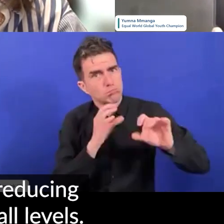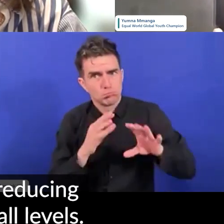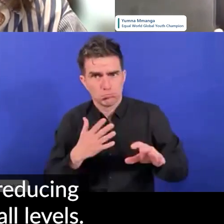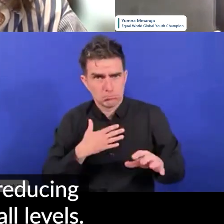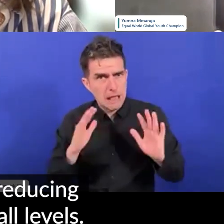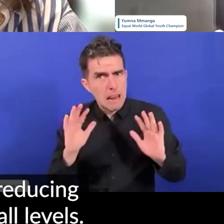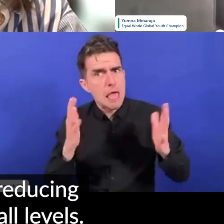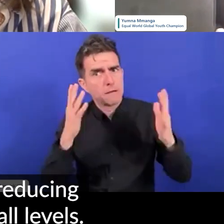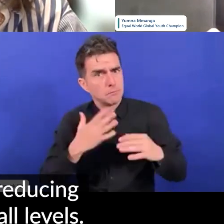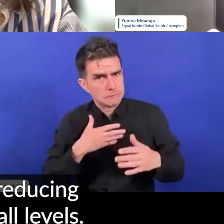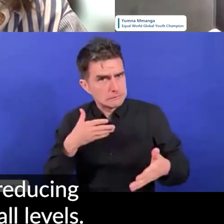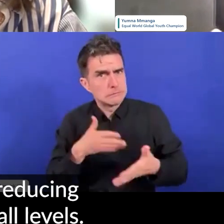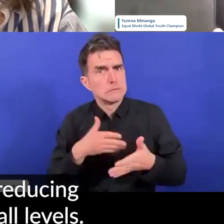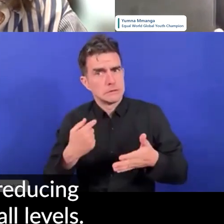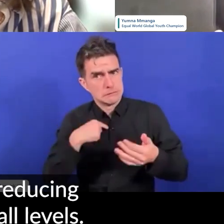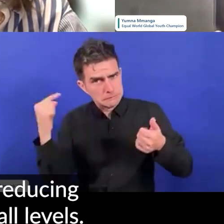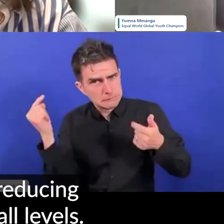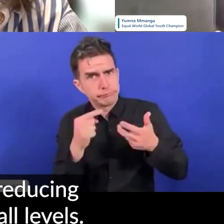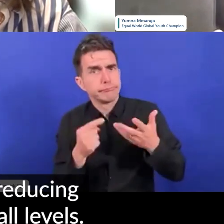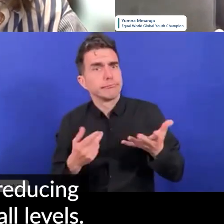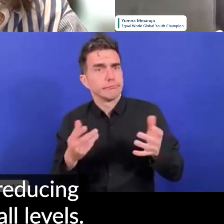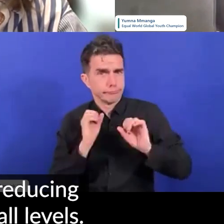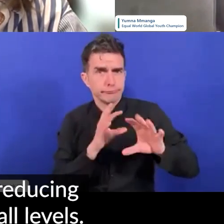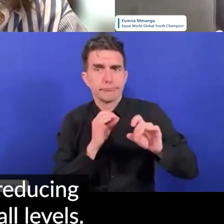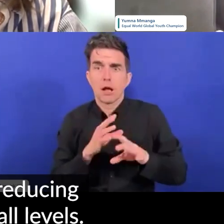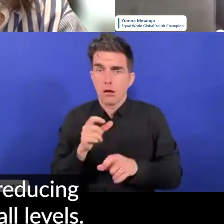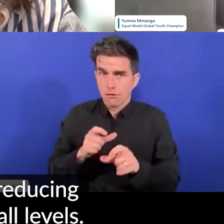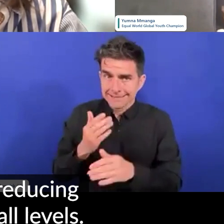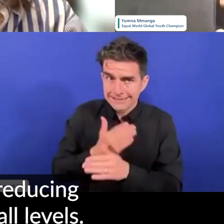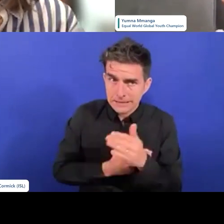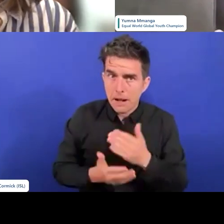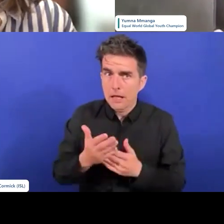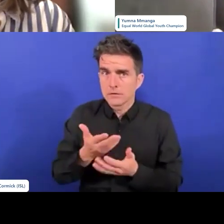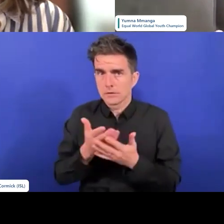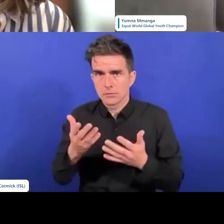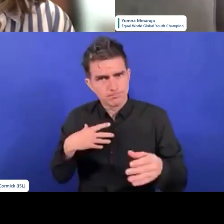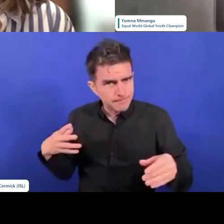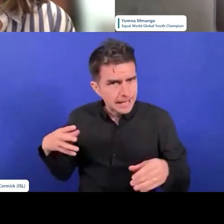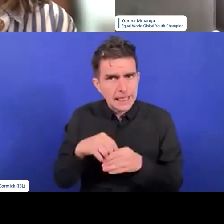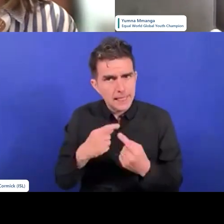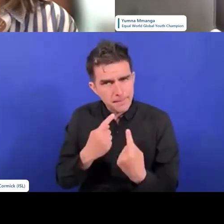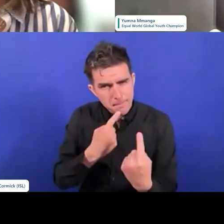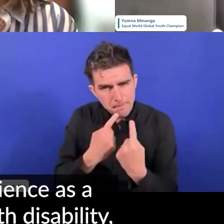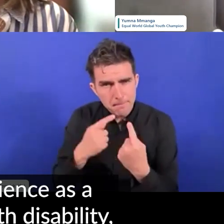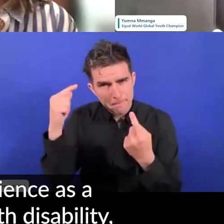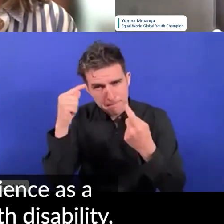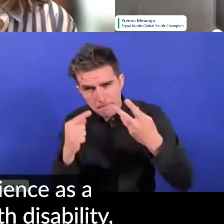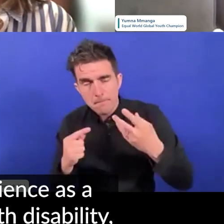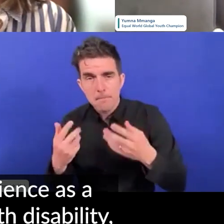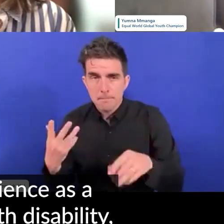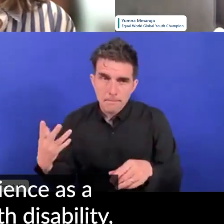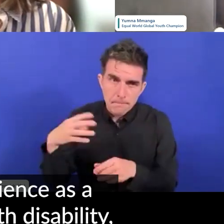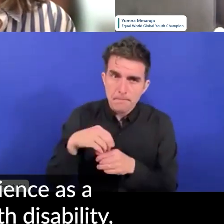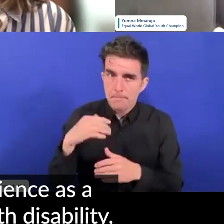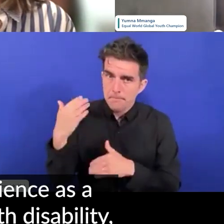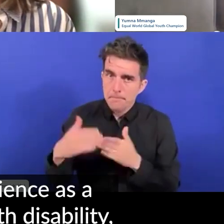it will help in reducing stigma and at all levels. From my